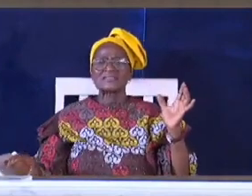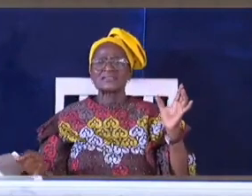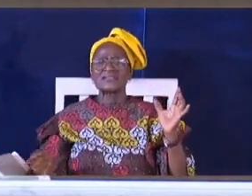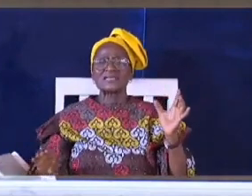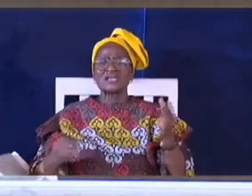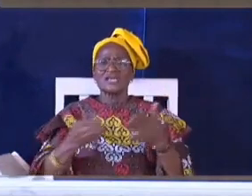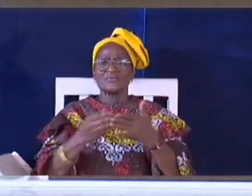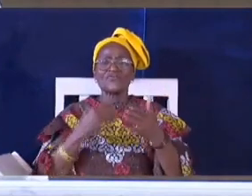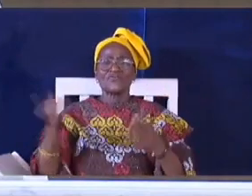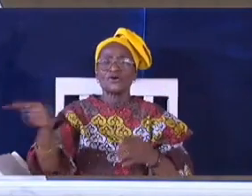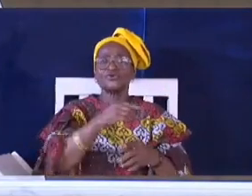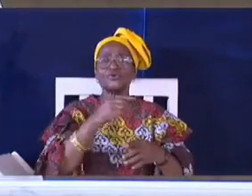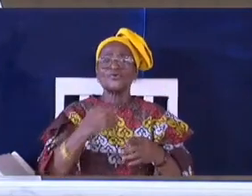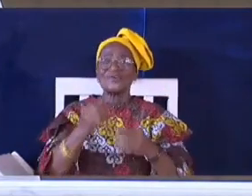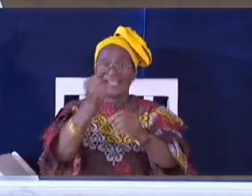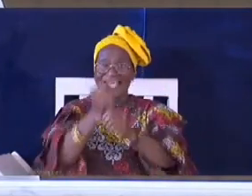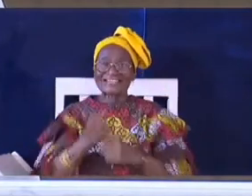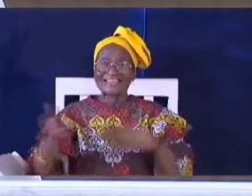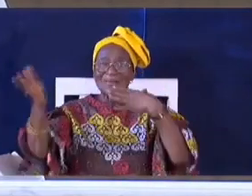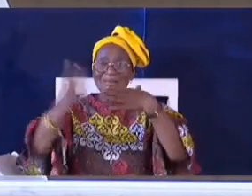before you get back home today,